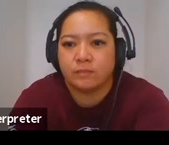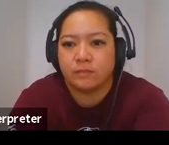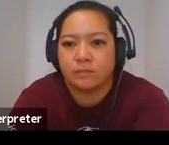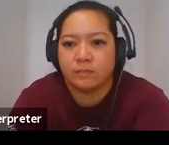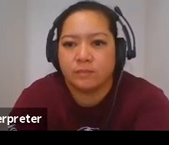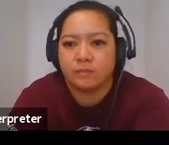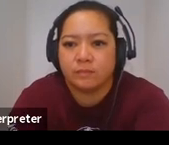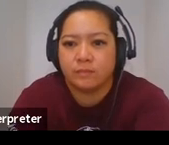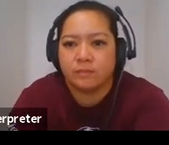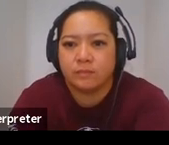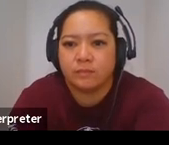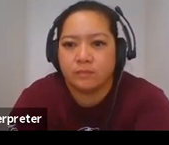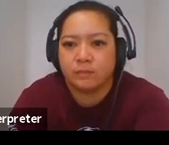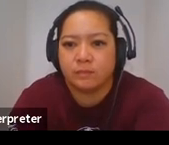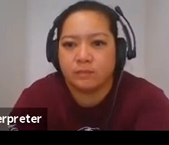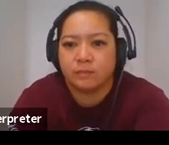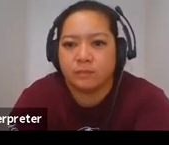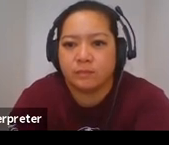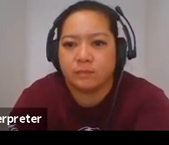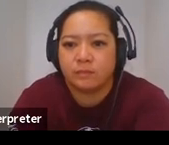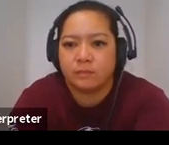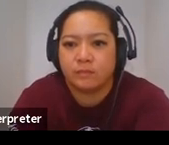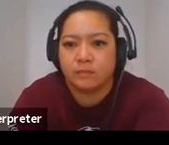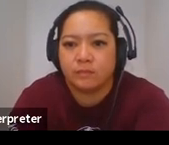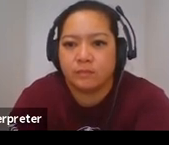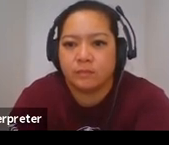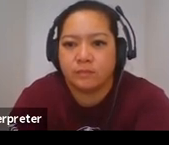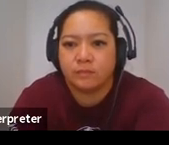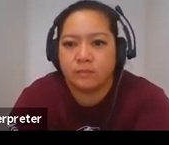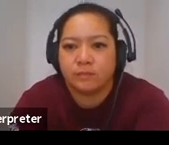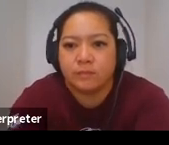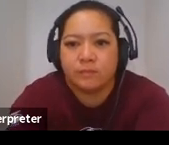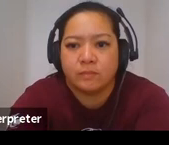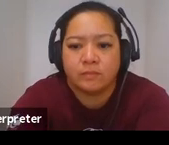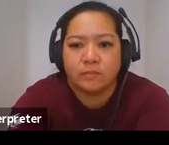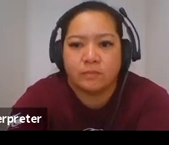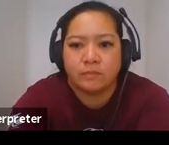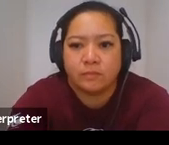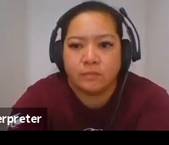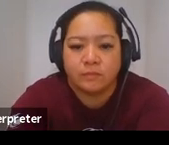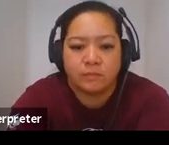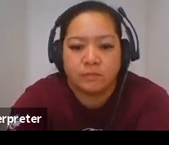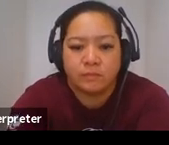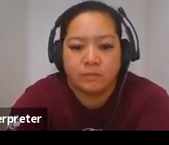I wanted to also mention that anything here that goes against